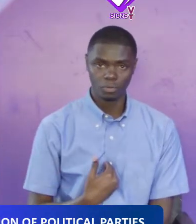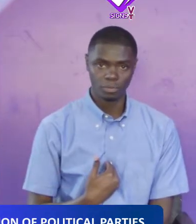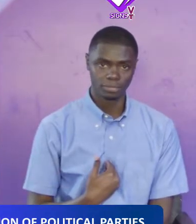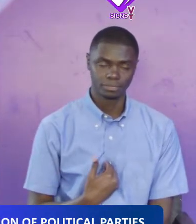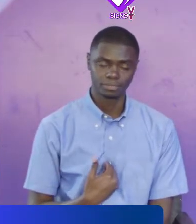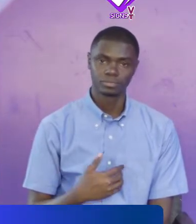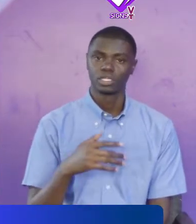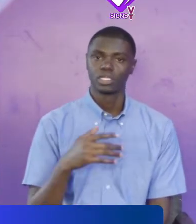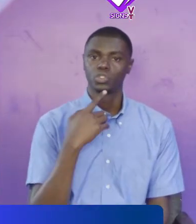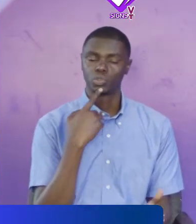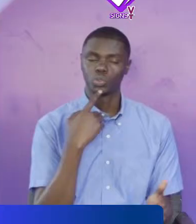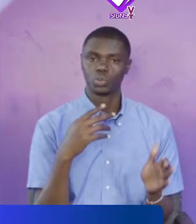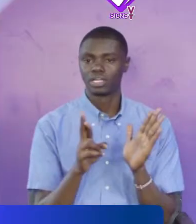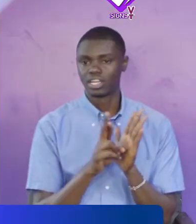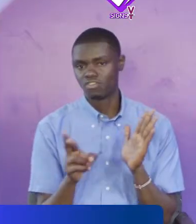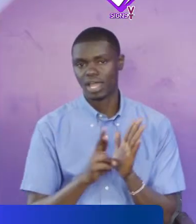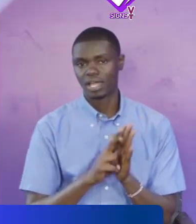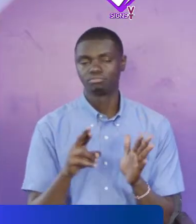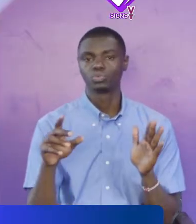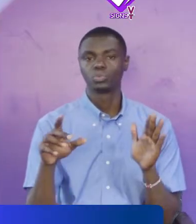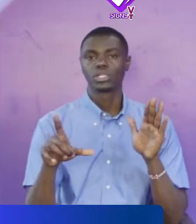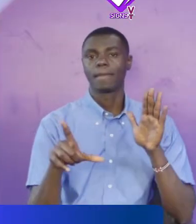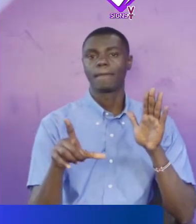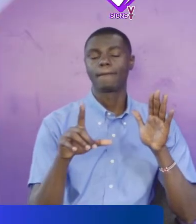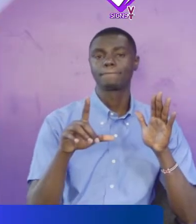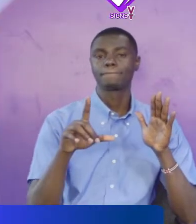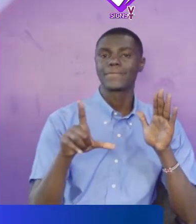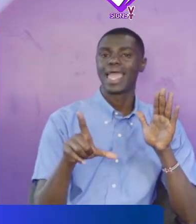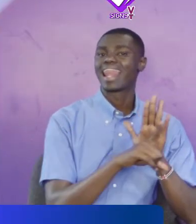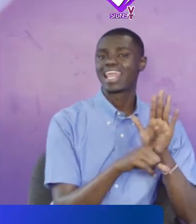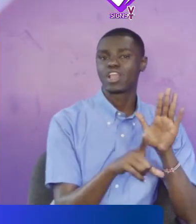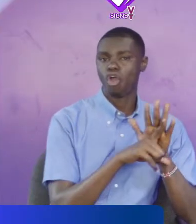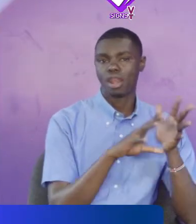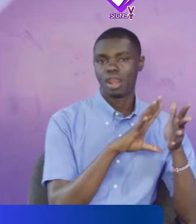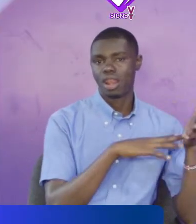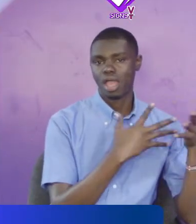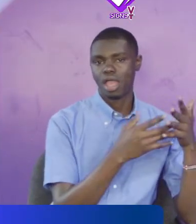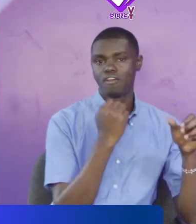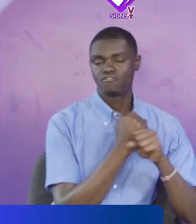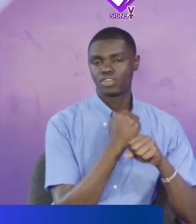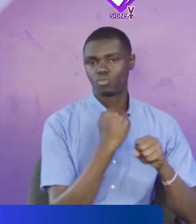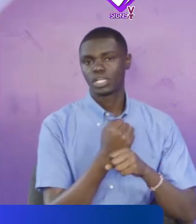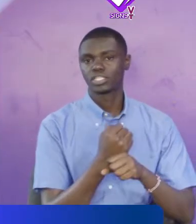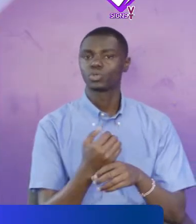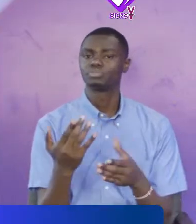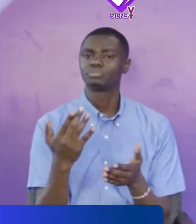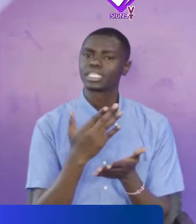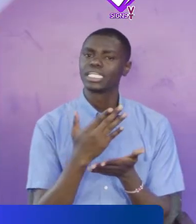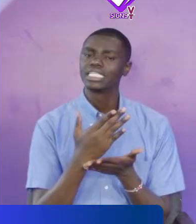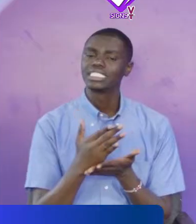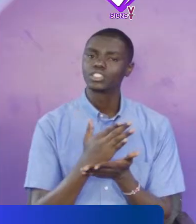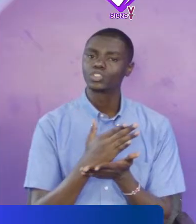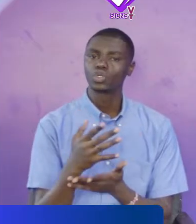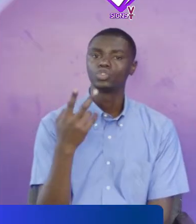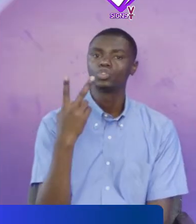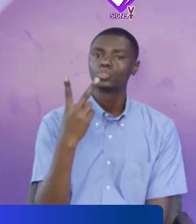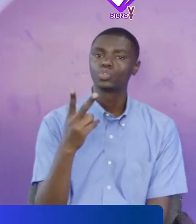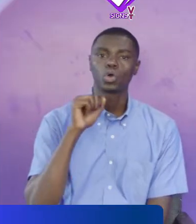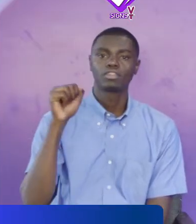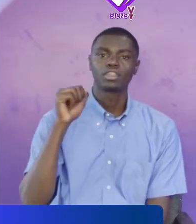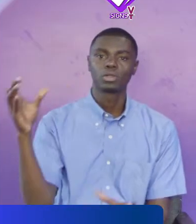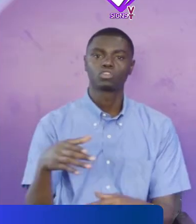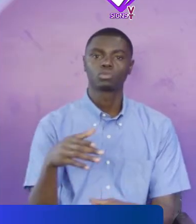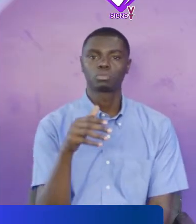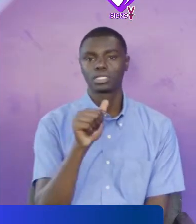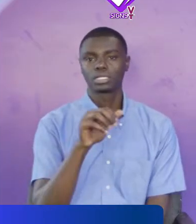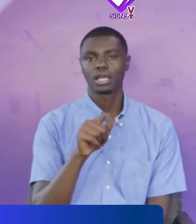legal framework Yeah. for the benefit of our viewers. Yeah. Pursuant to Section 2 of the Political Parties Act,